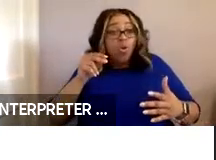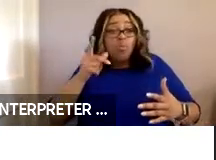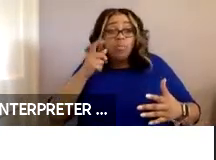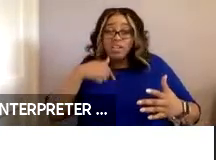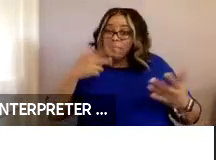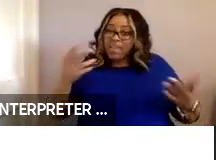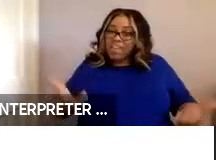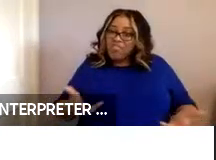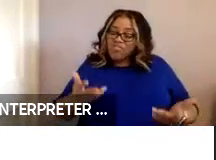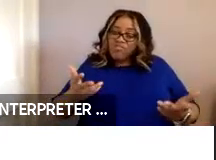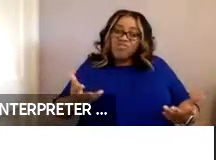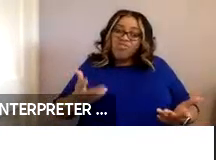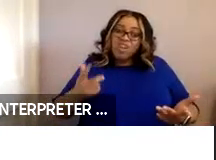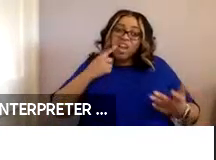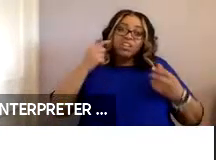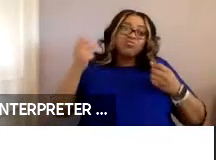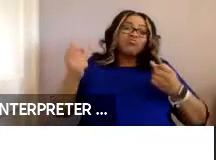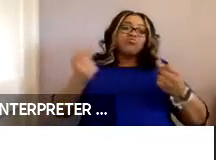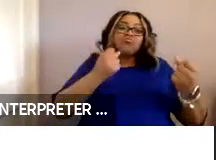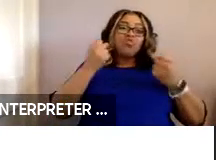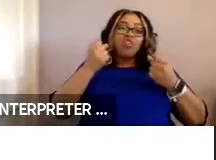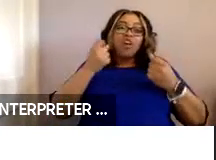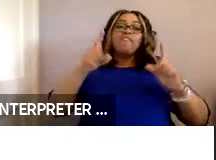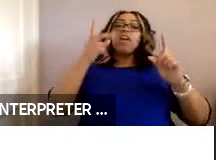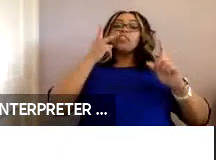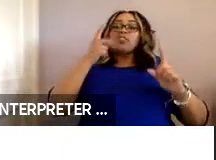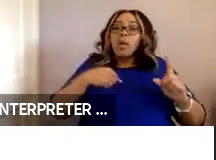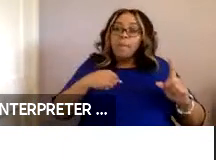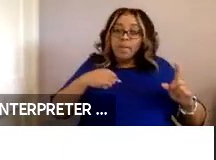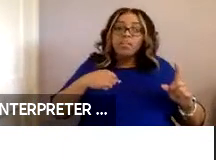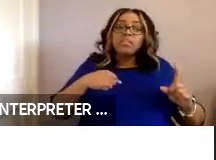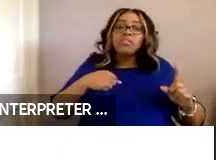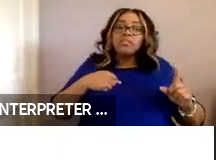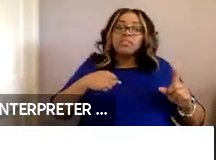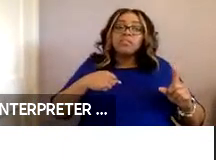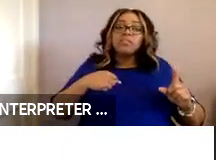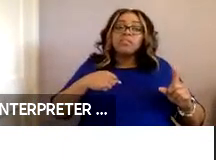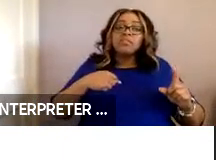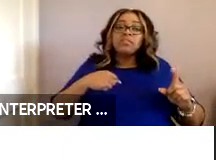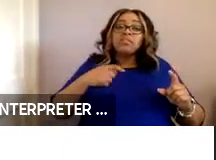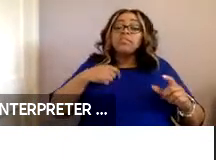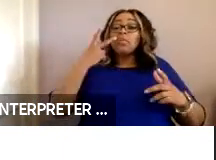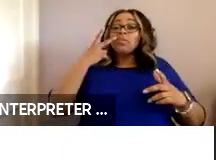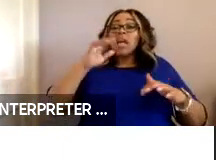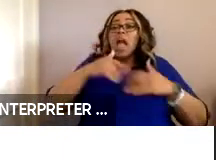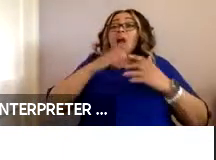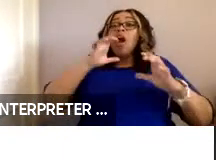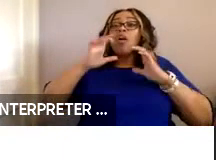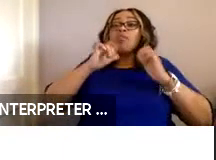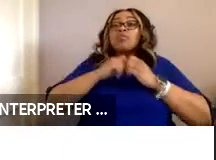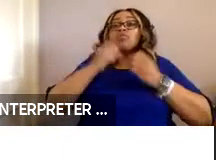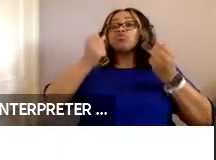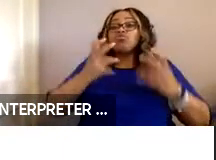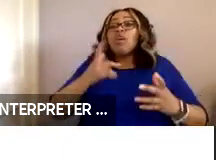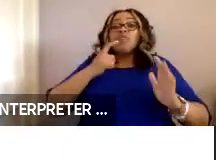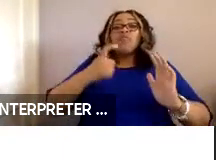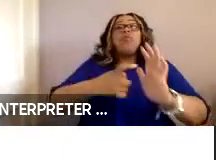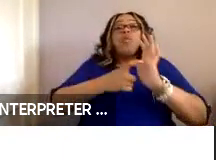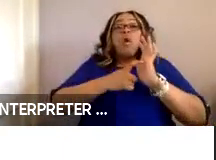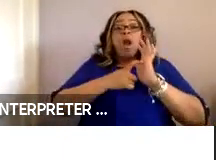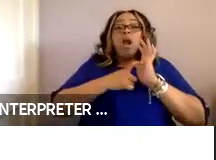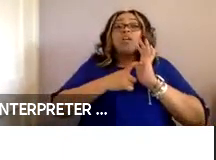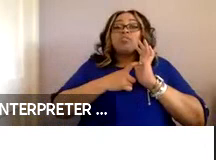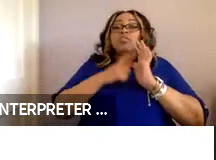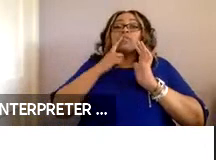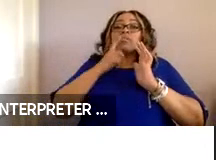right here. And he drove around and he finally saw me. So in this quote, we see how a conversation with the driver is required almost for